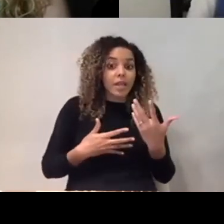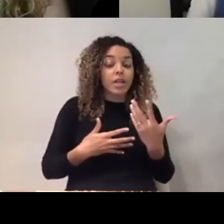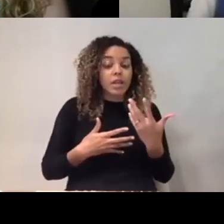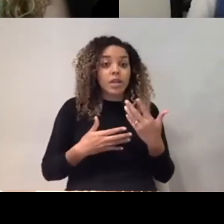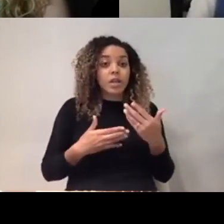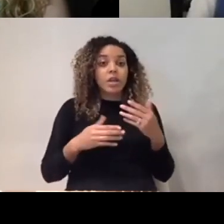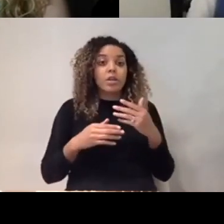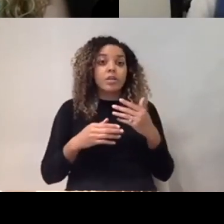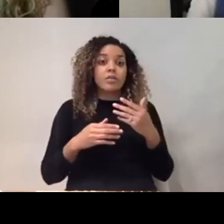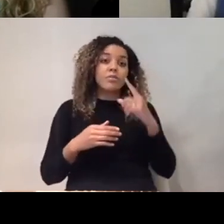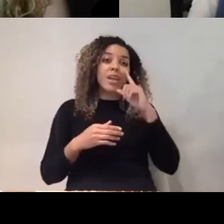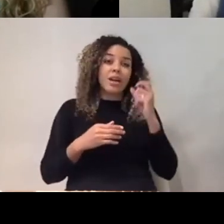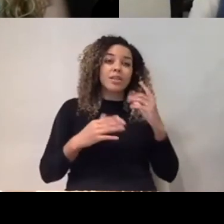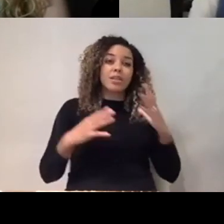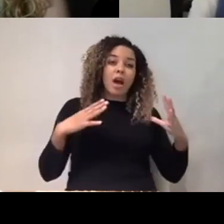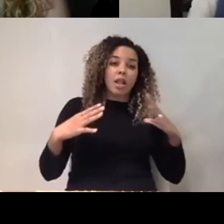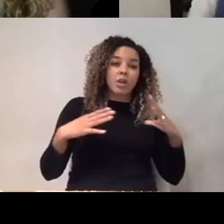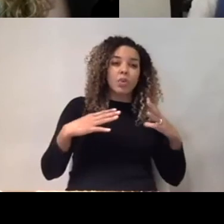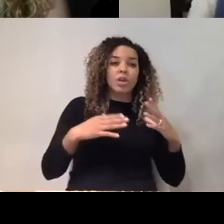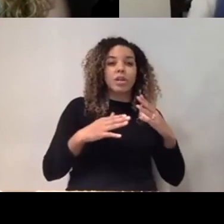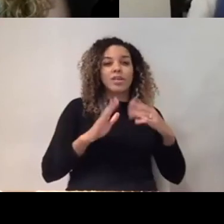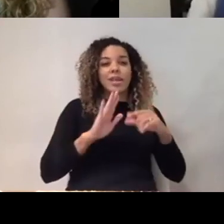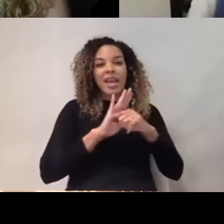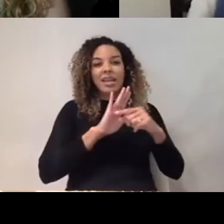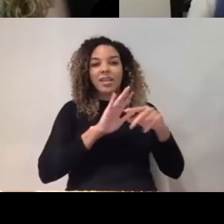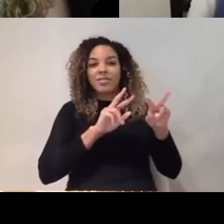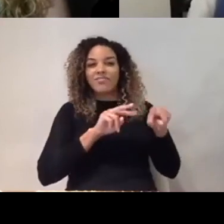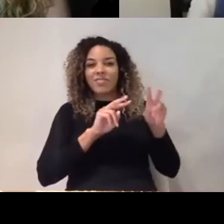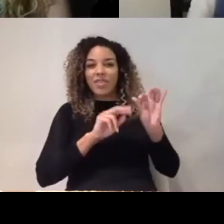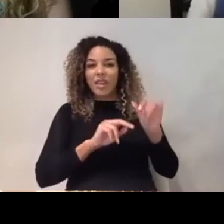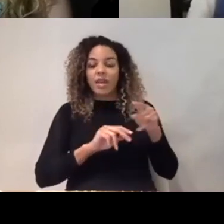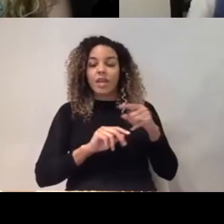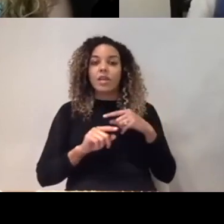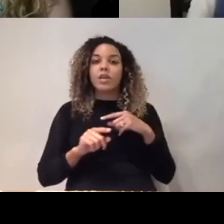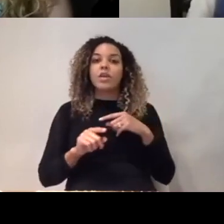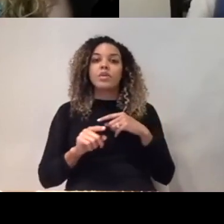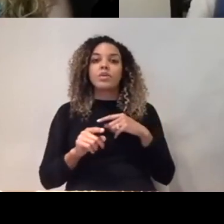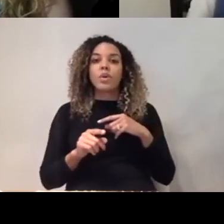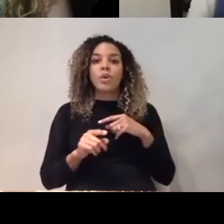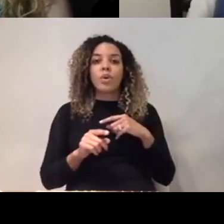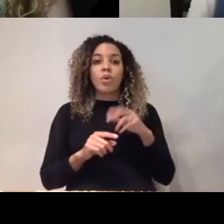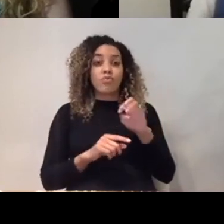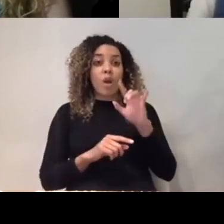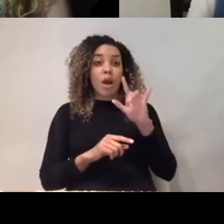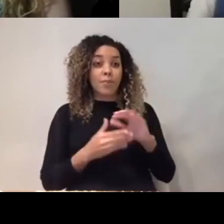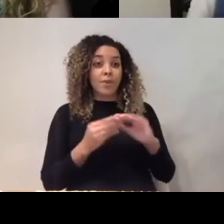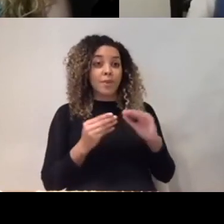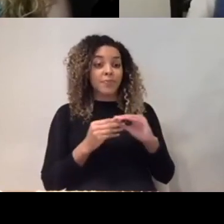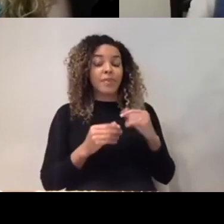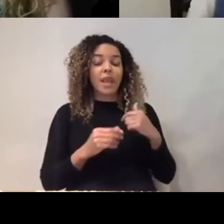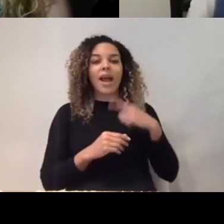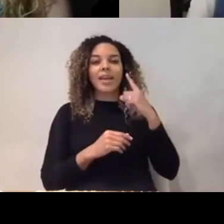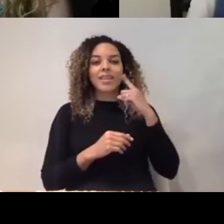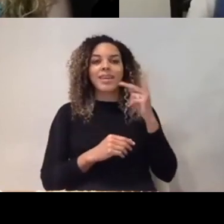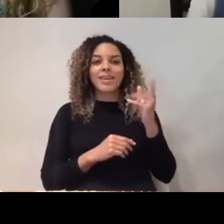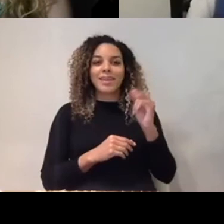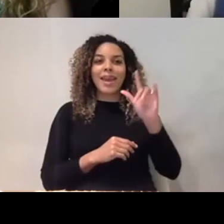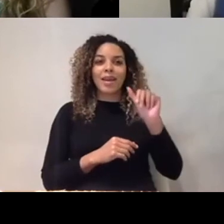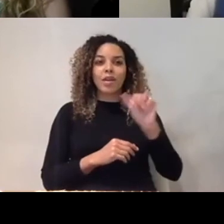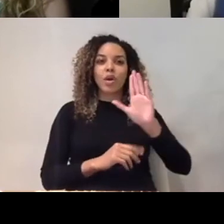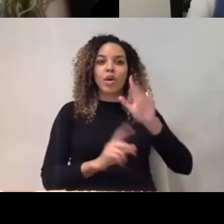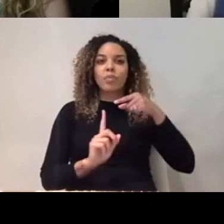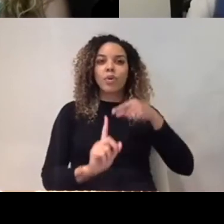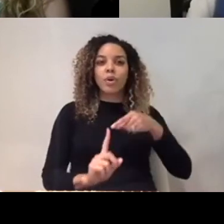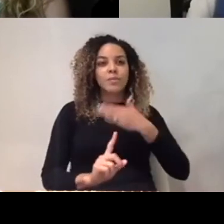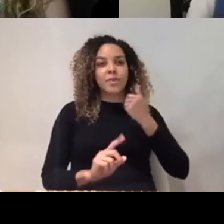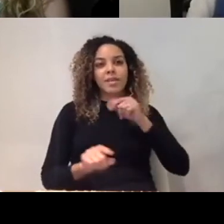Hollywood sometimes? Well, I think Kayla's point is probably the best answer to that, when she was kind of talking